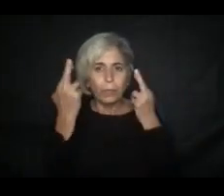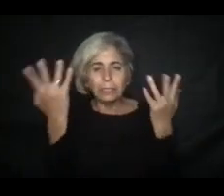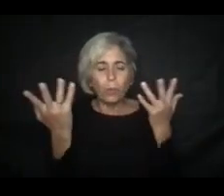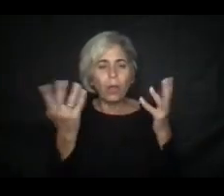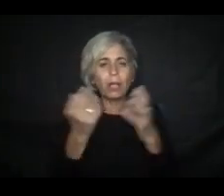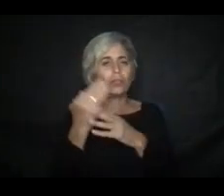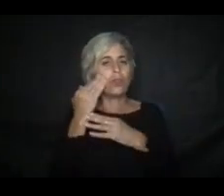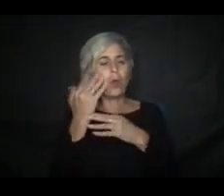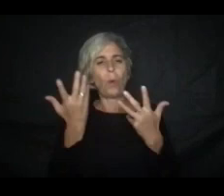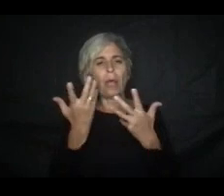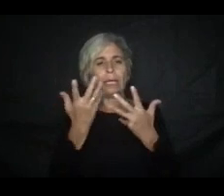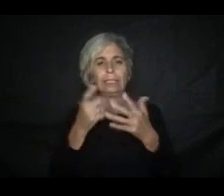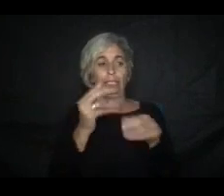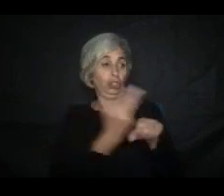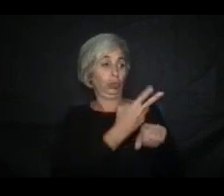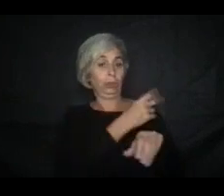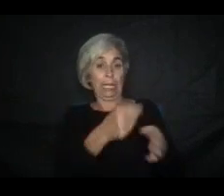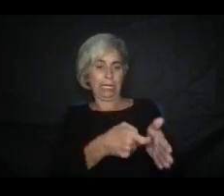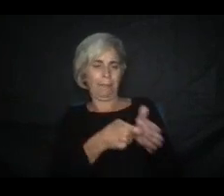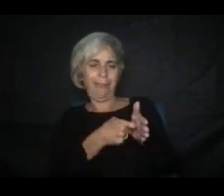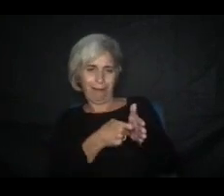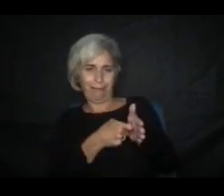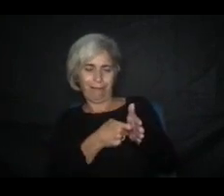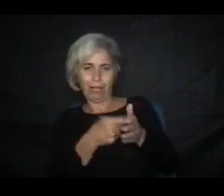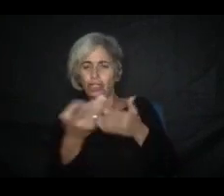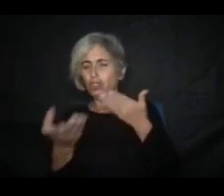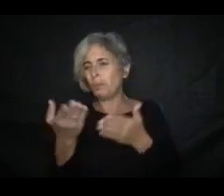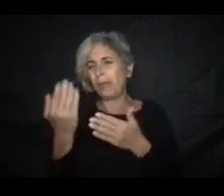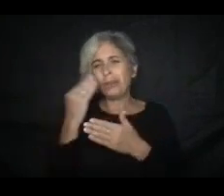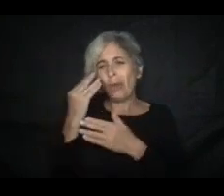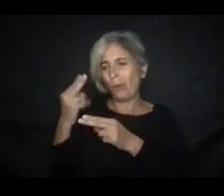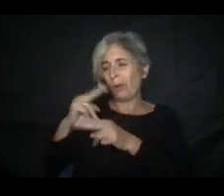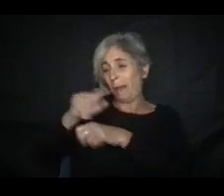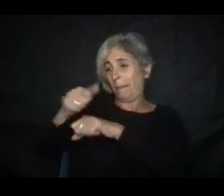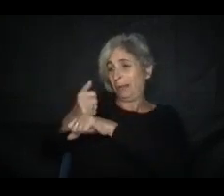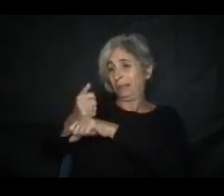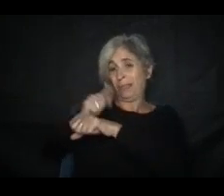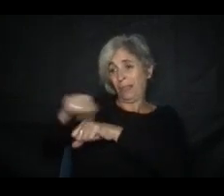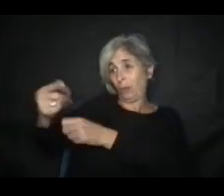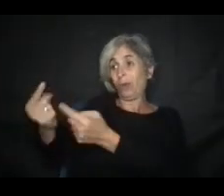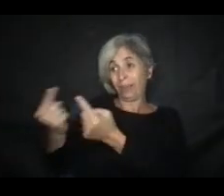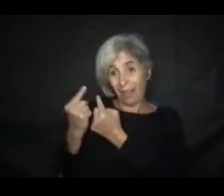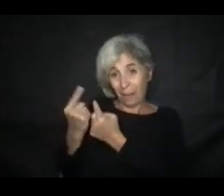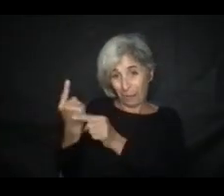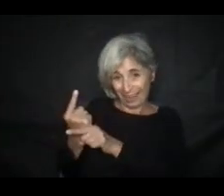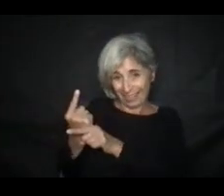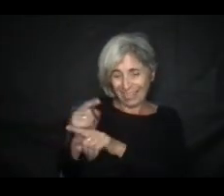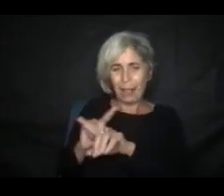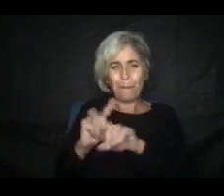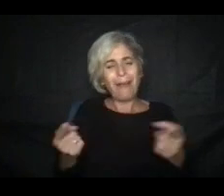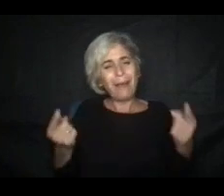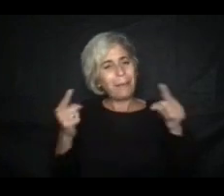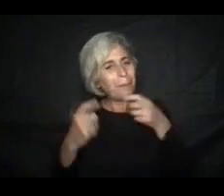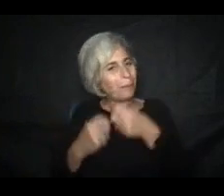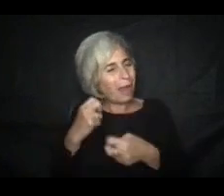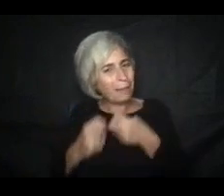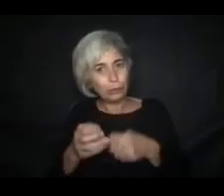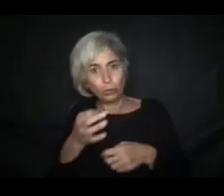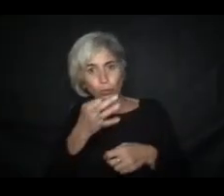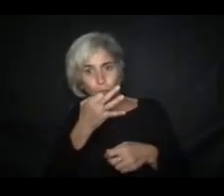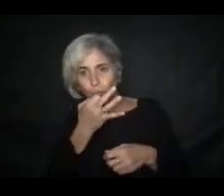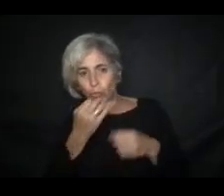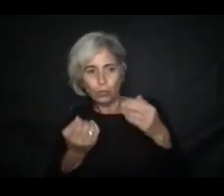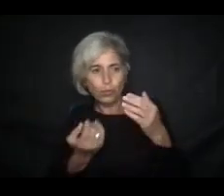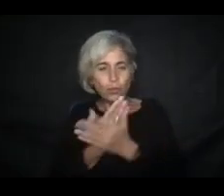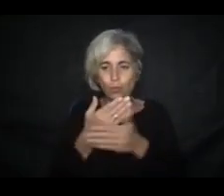as induced demand. You may know it better as build it and they'll come. But essentially, as soon as new capacity